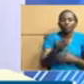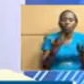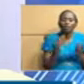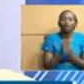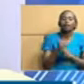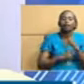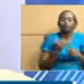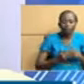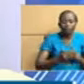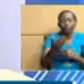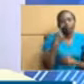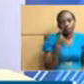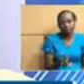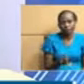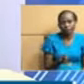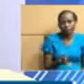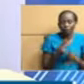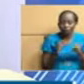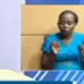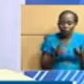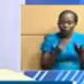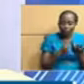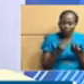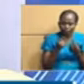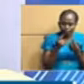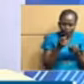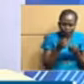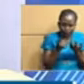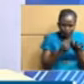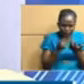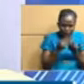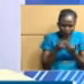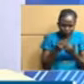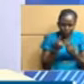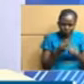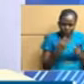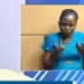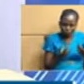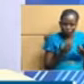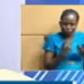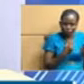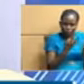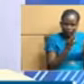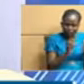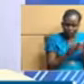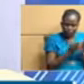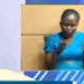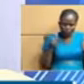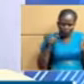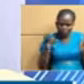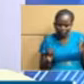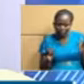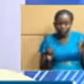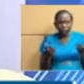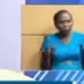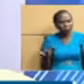most. But the calculation of what it takes to move from 30 to 70, 80, we